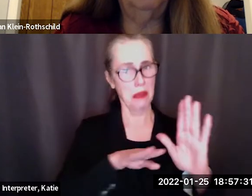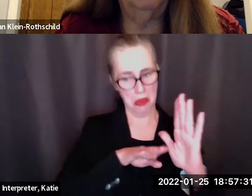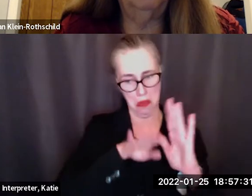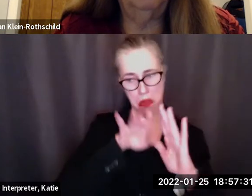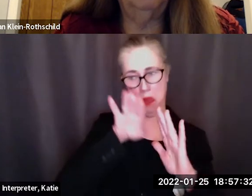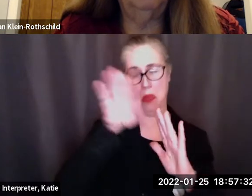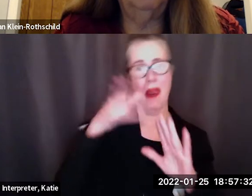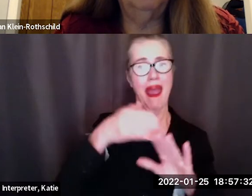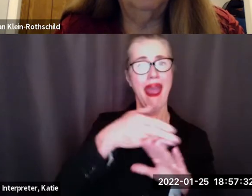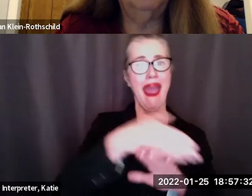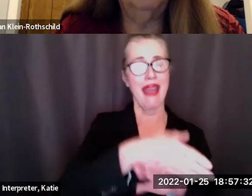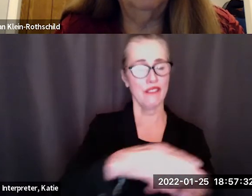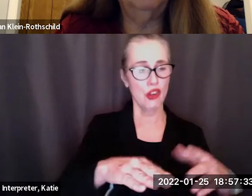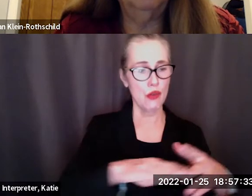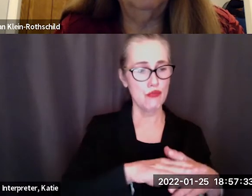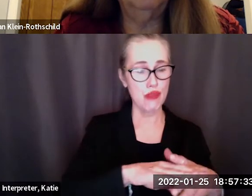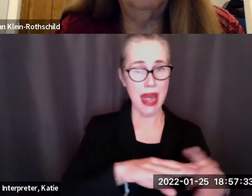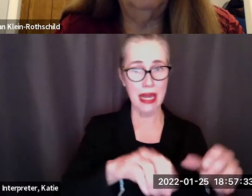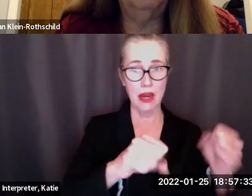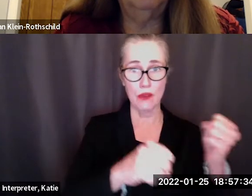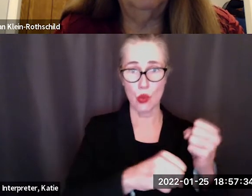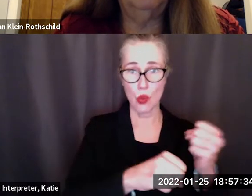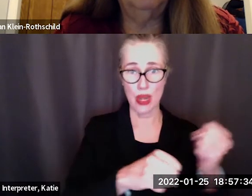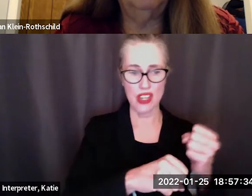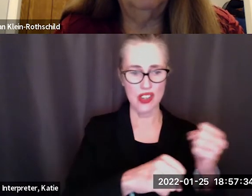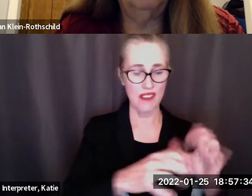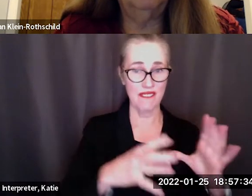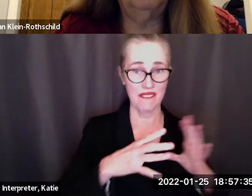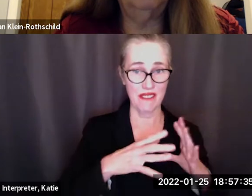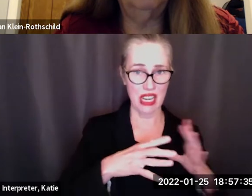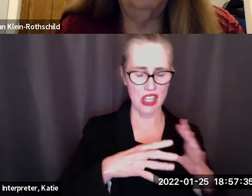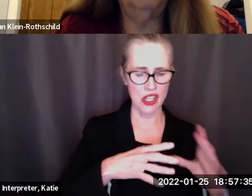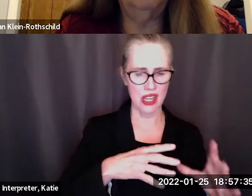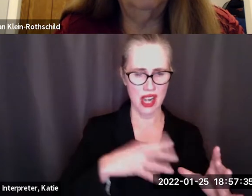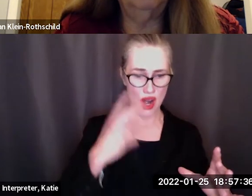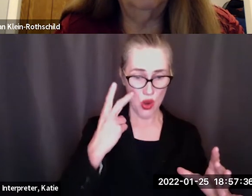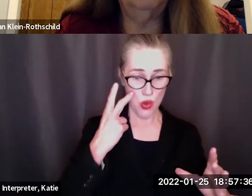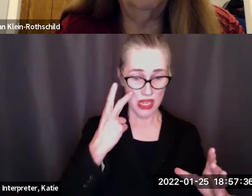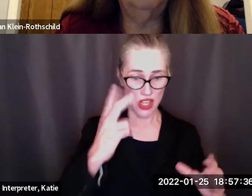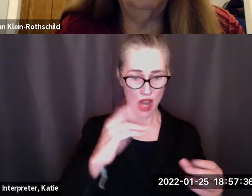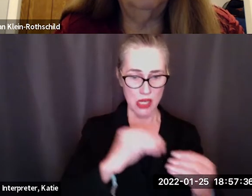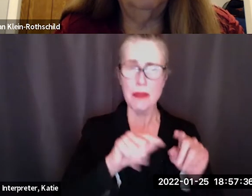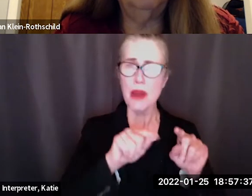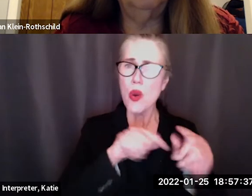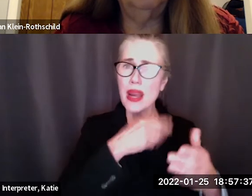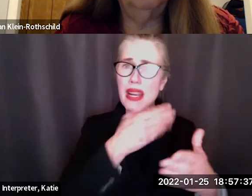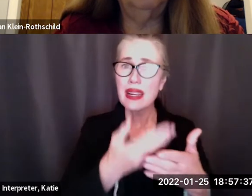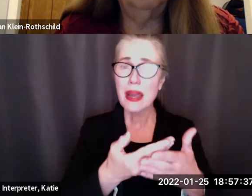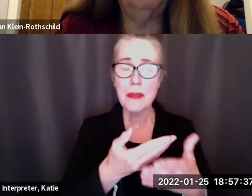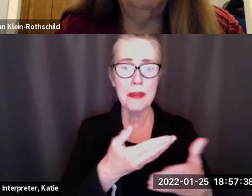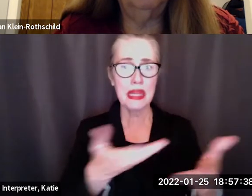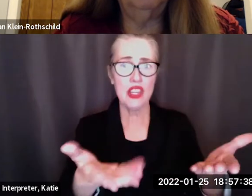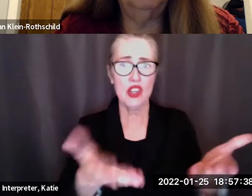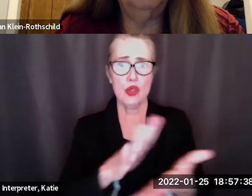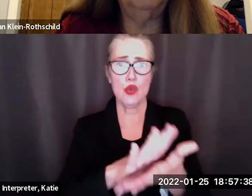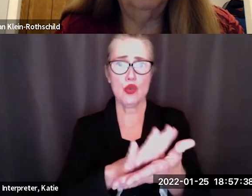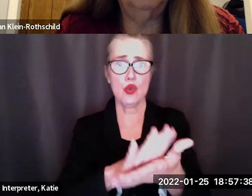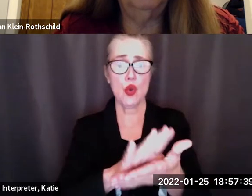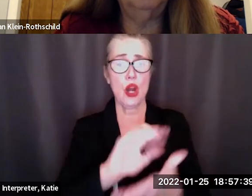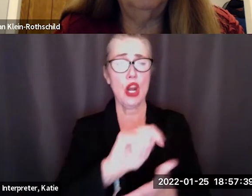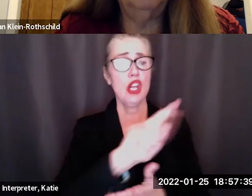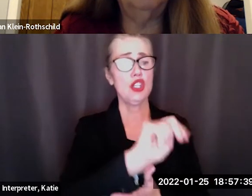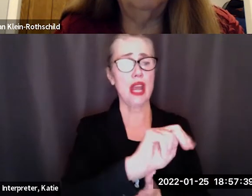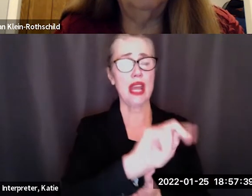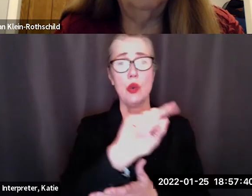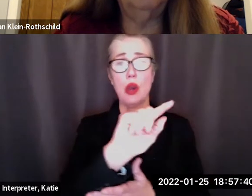winter break and looking at the numbers that you gave us the week when we returned from winter break the week of the third to the